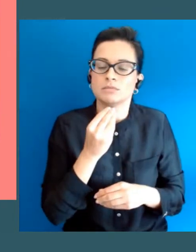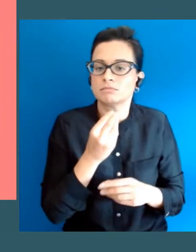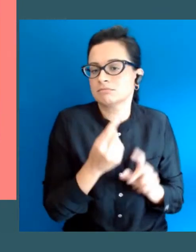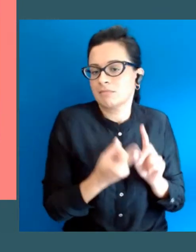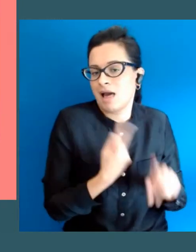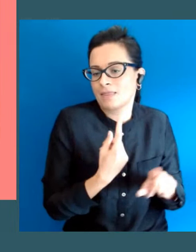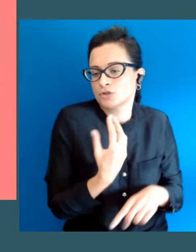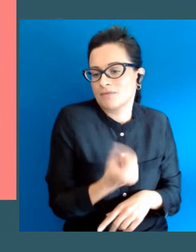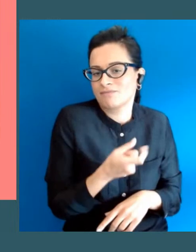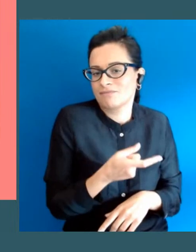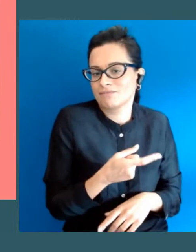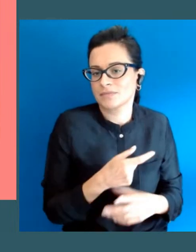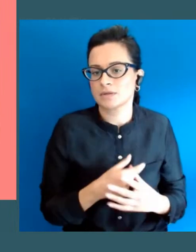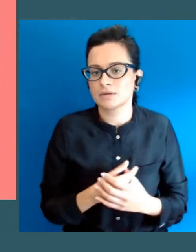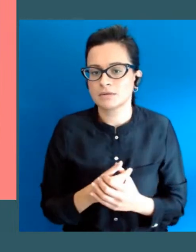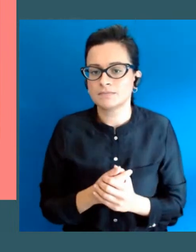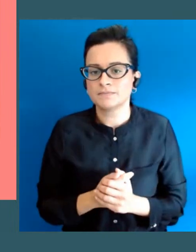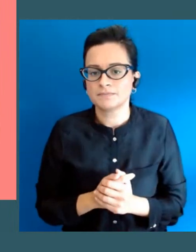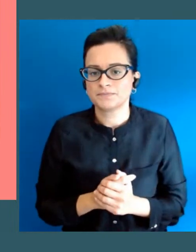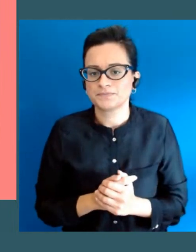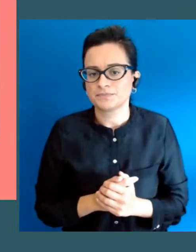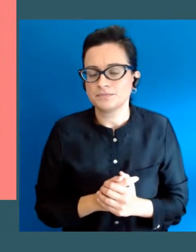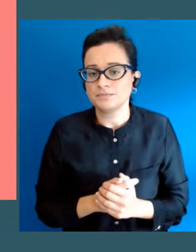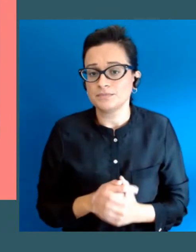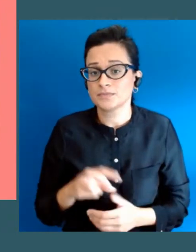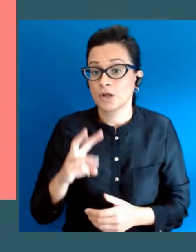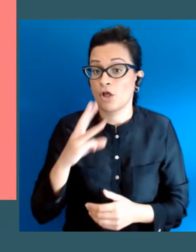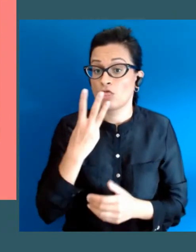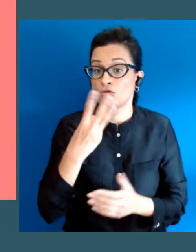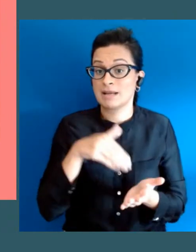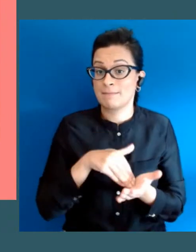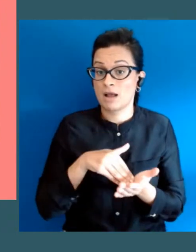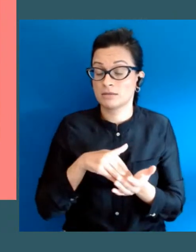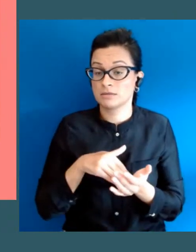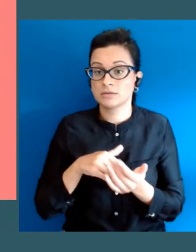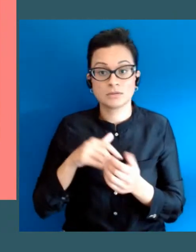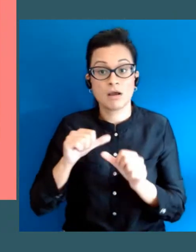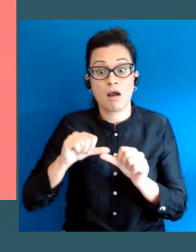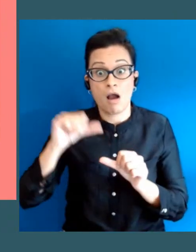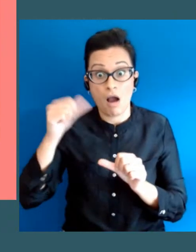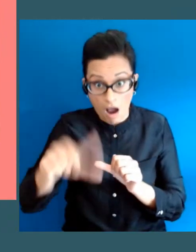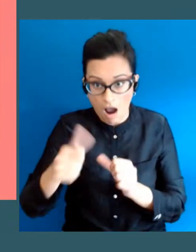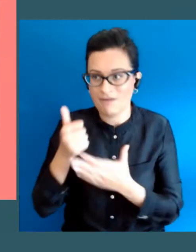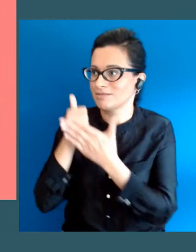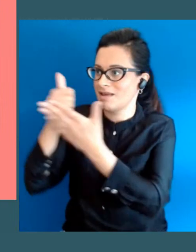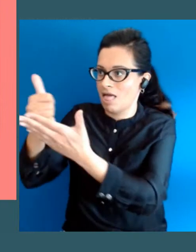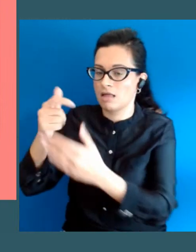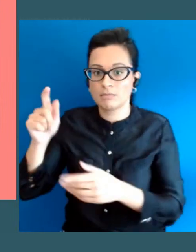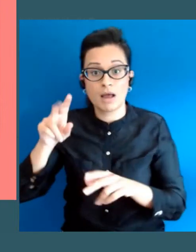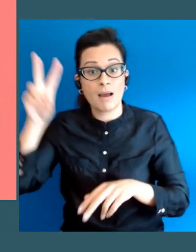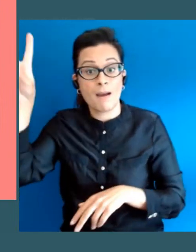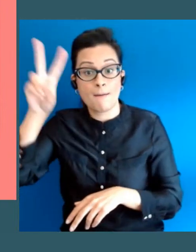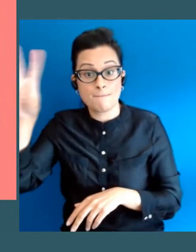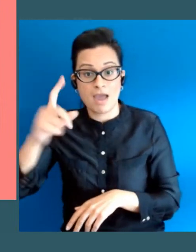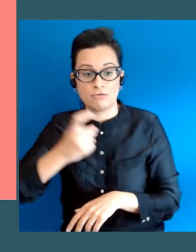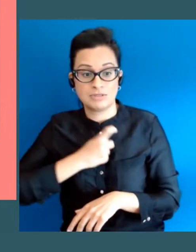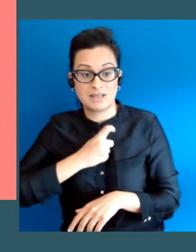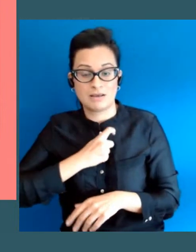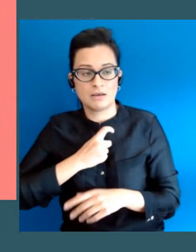we saw at 3 months post-intervention, the parents' anxiety and self-efficacy